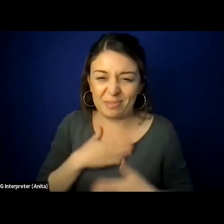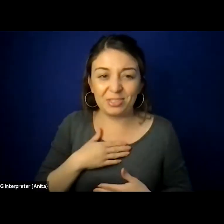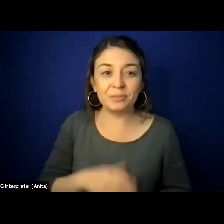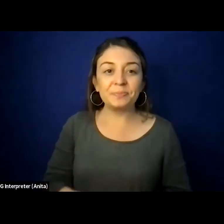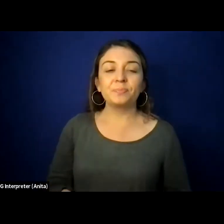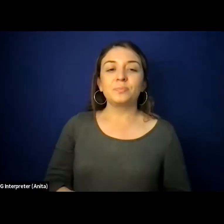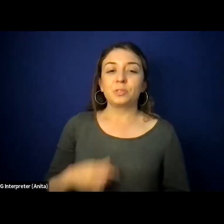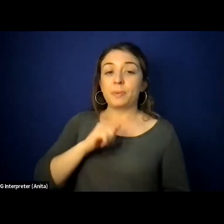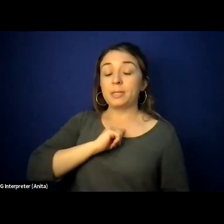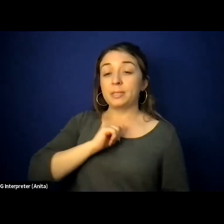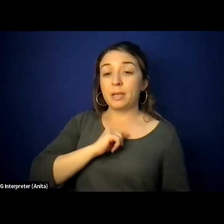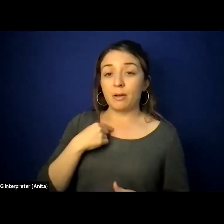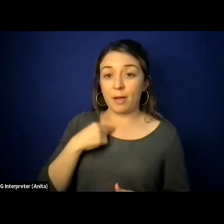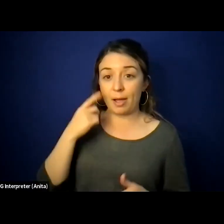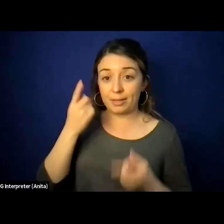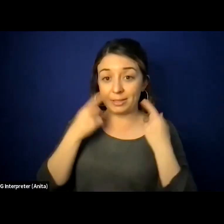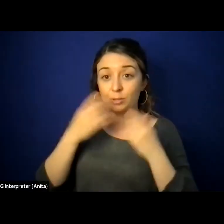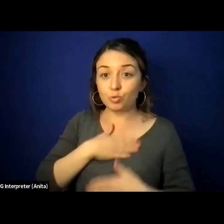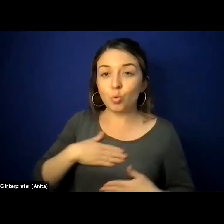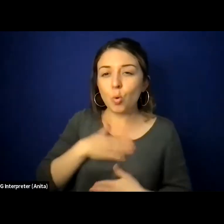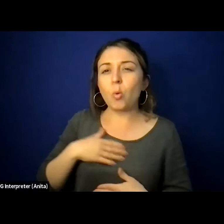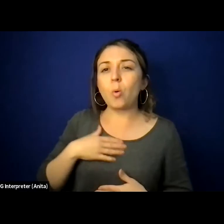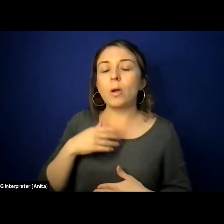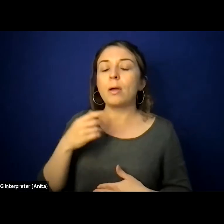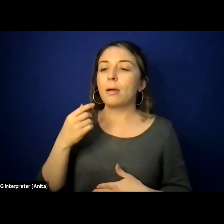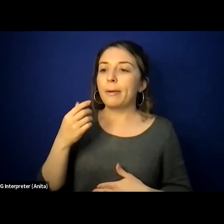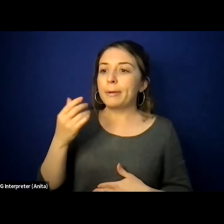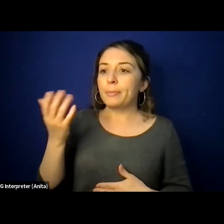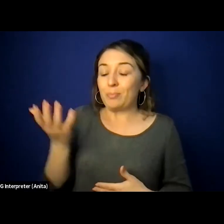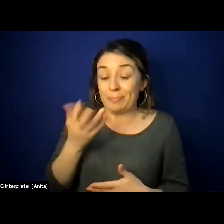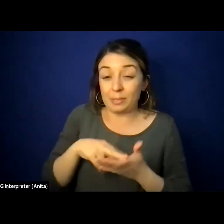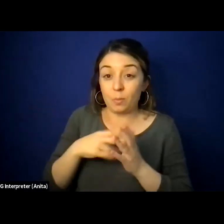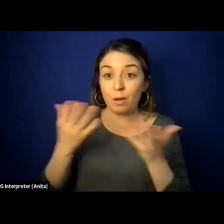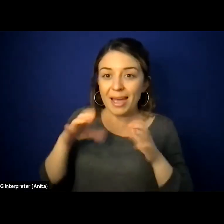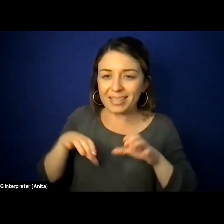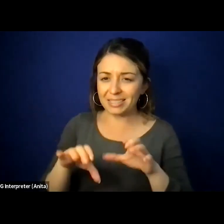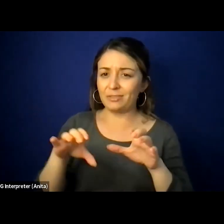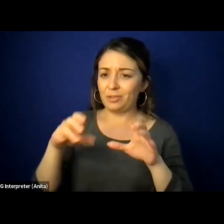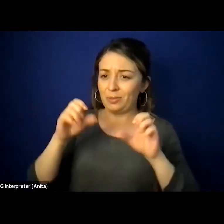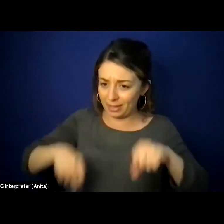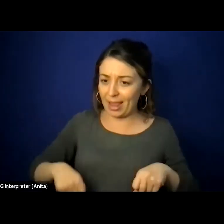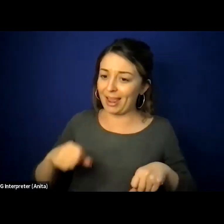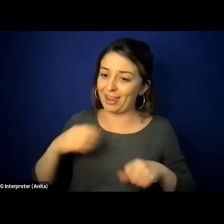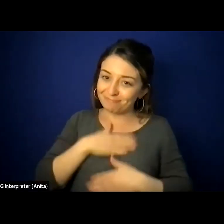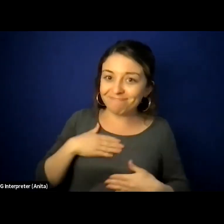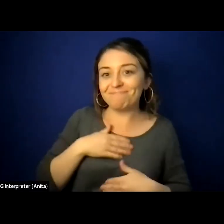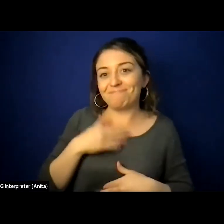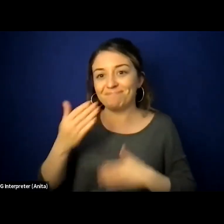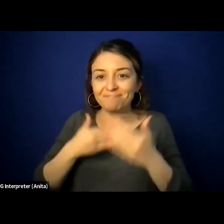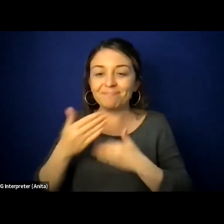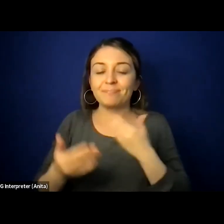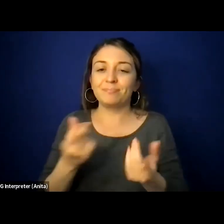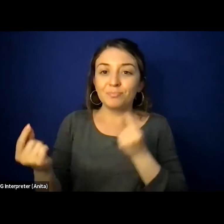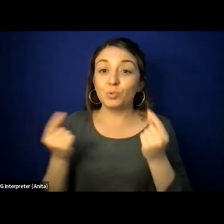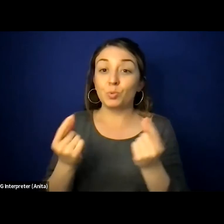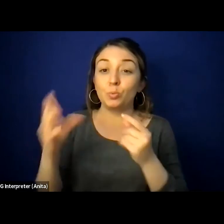and as a practice that includes activities that are measurable, that are emotionally felt and visible. So this could look